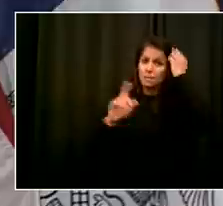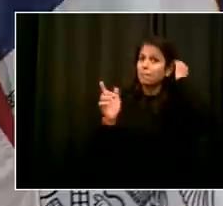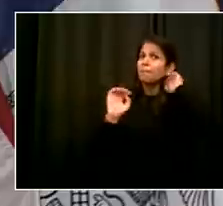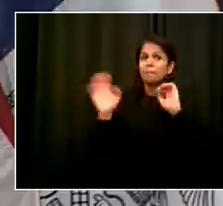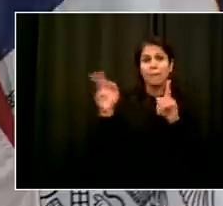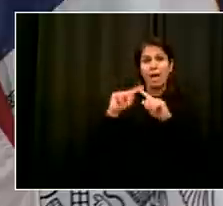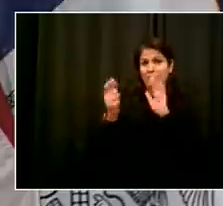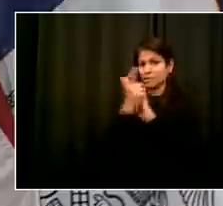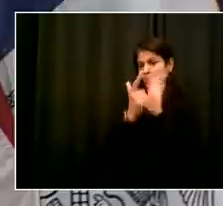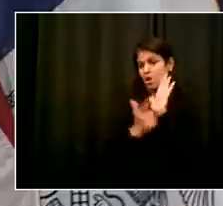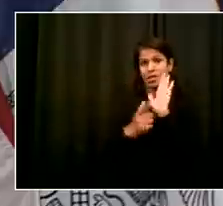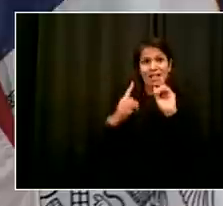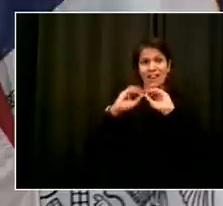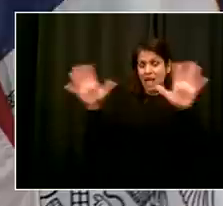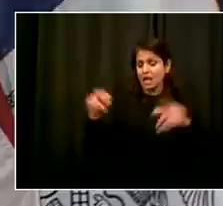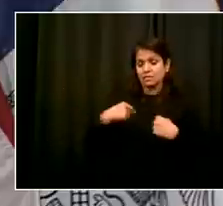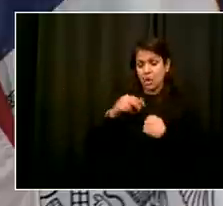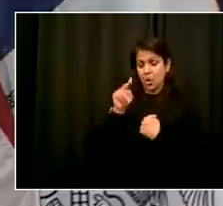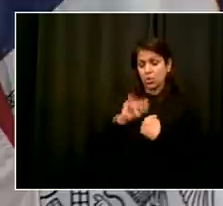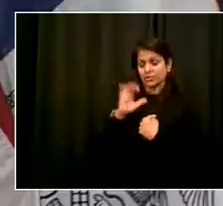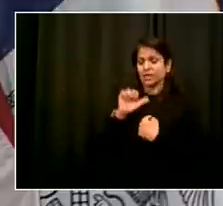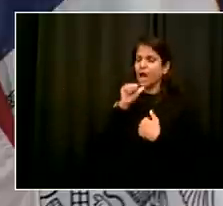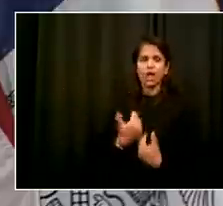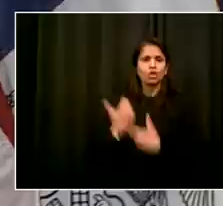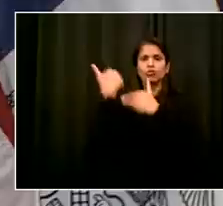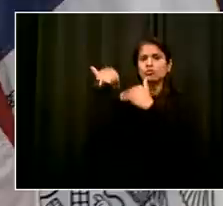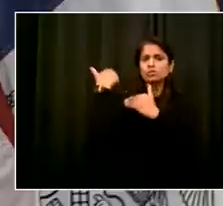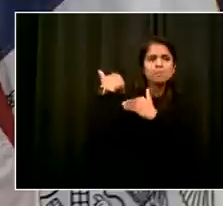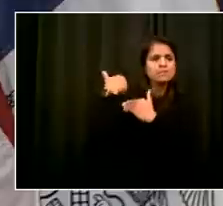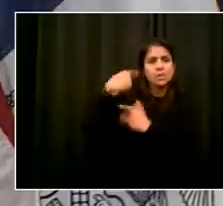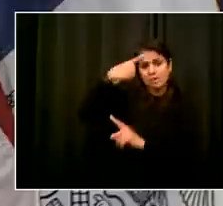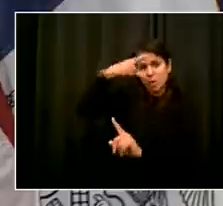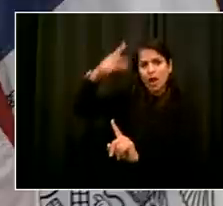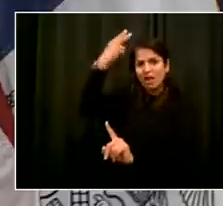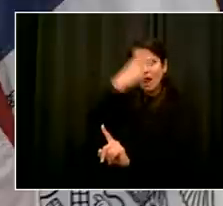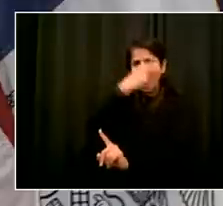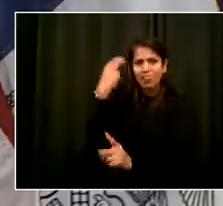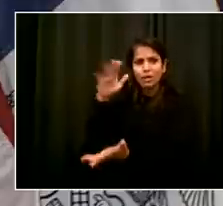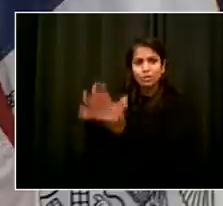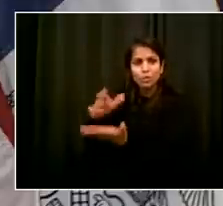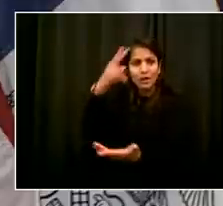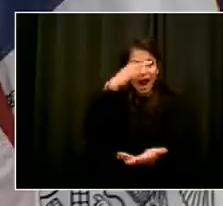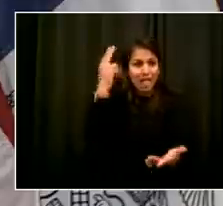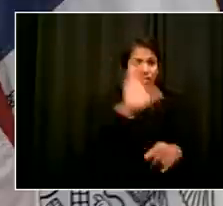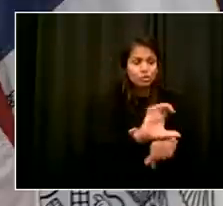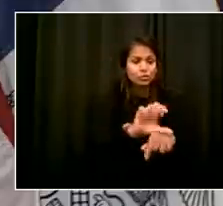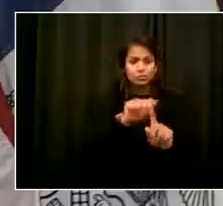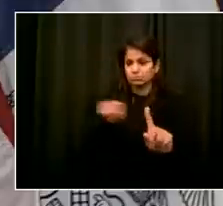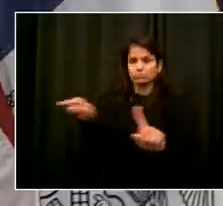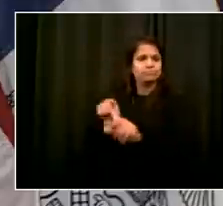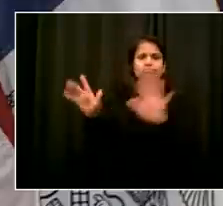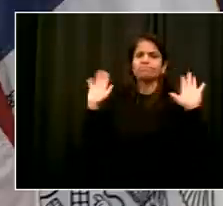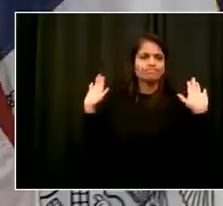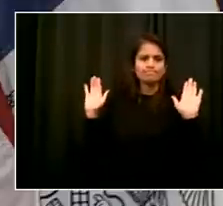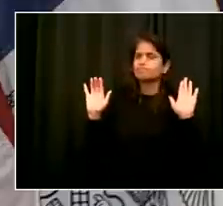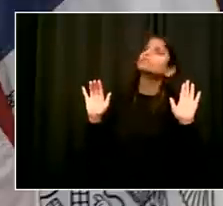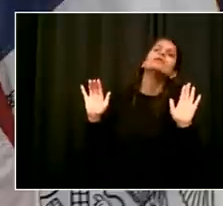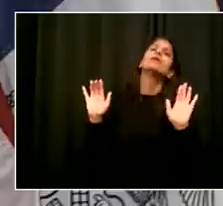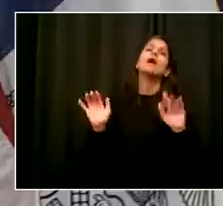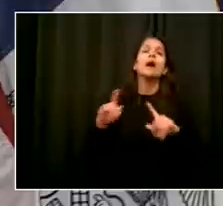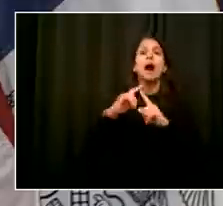to continue the process of having New York City public schools be open and healthy and